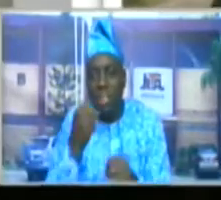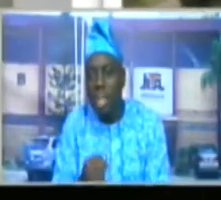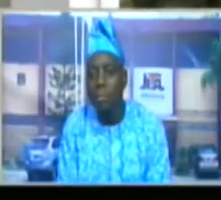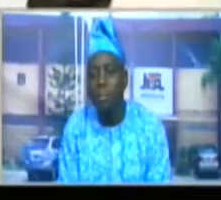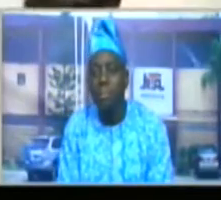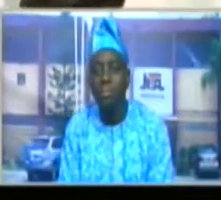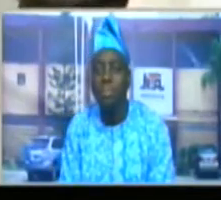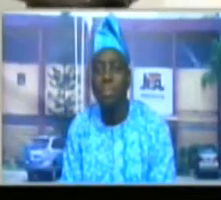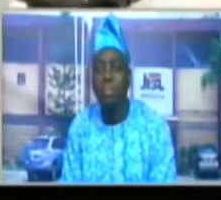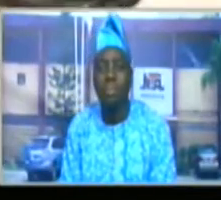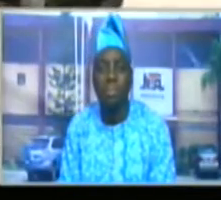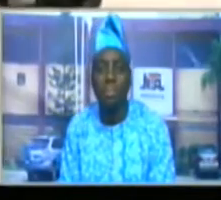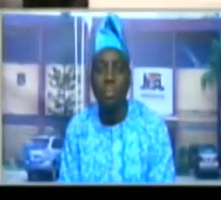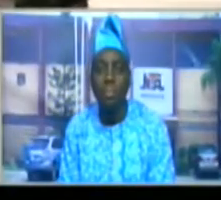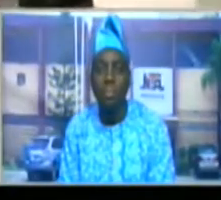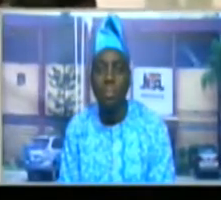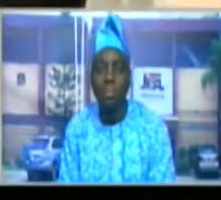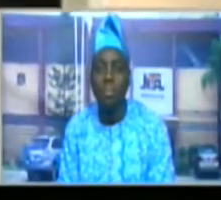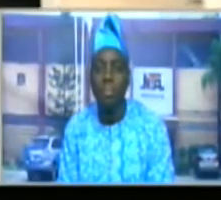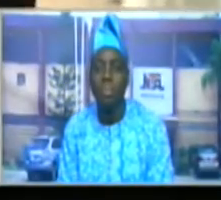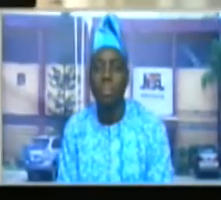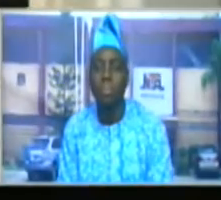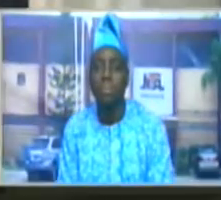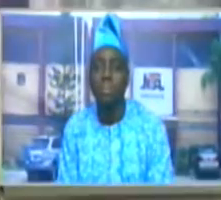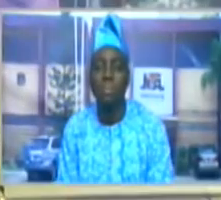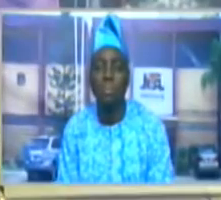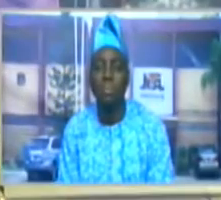2022. From the State House, Adamu Sambo, NTA News.